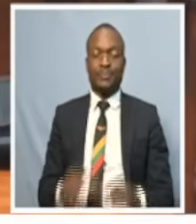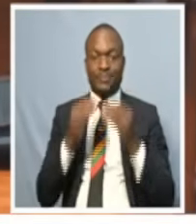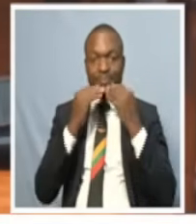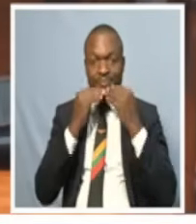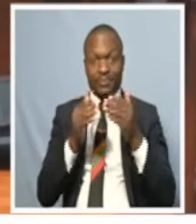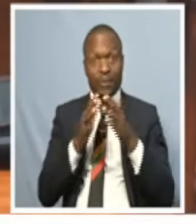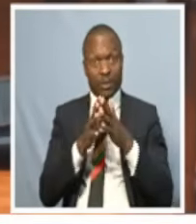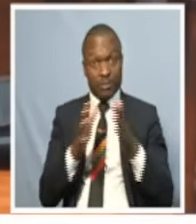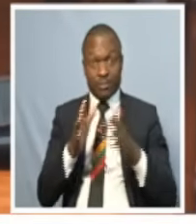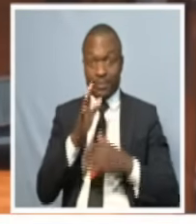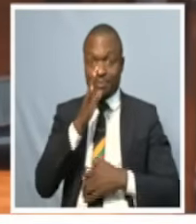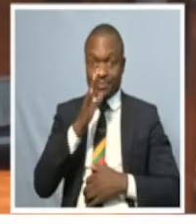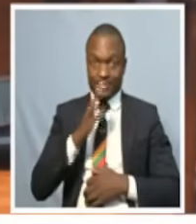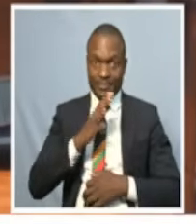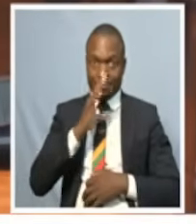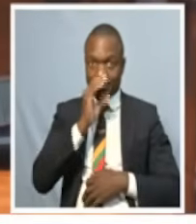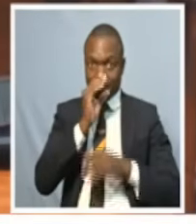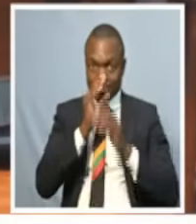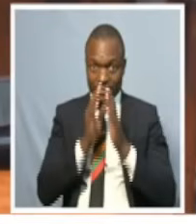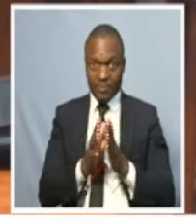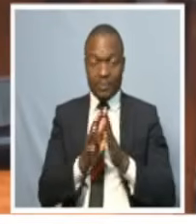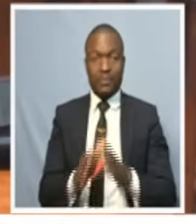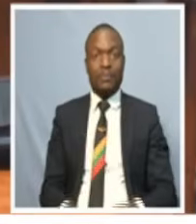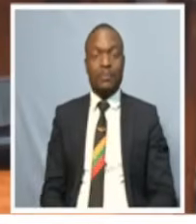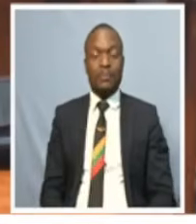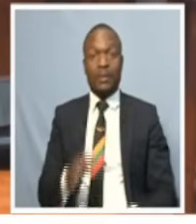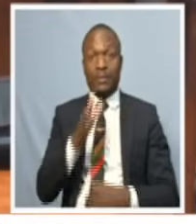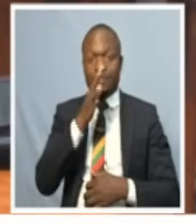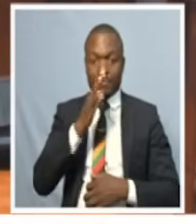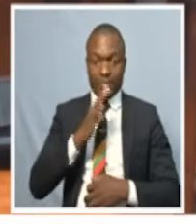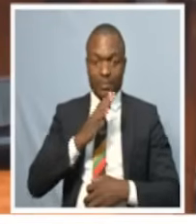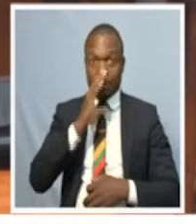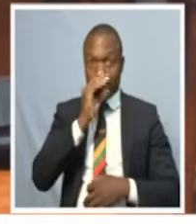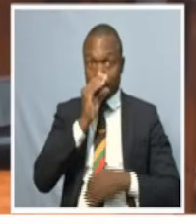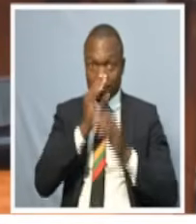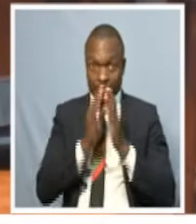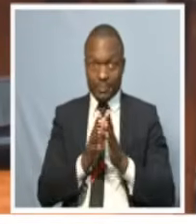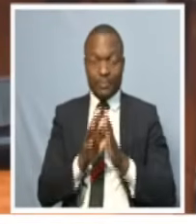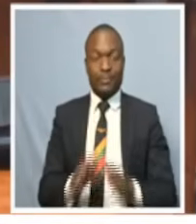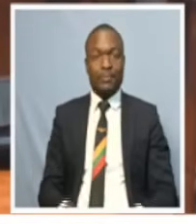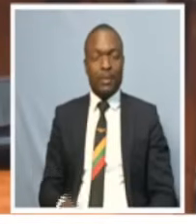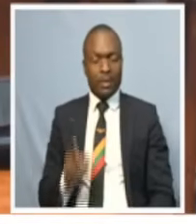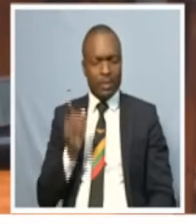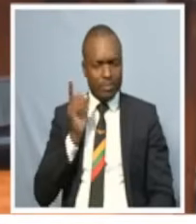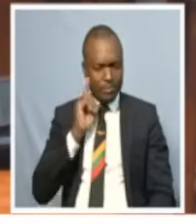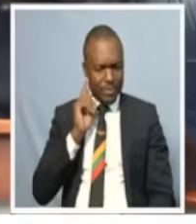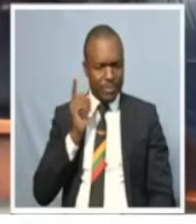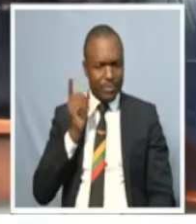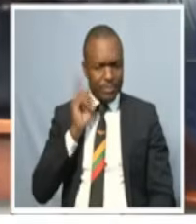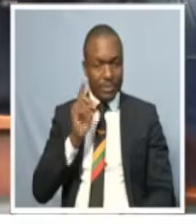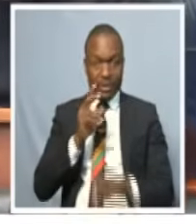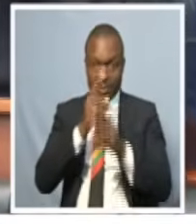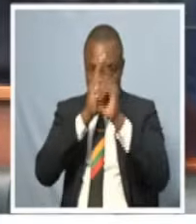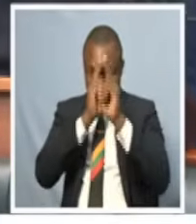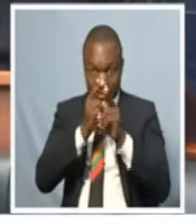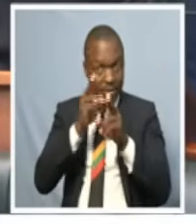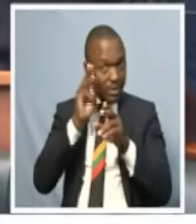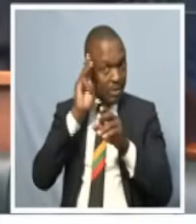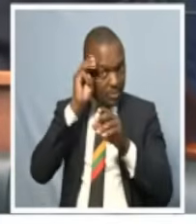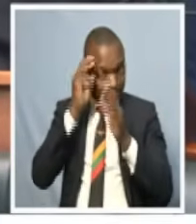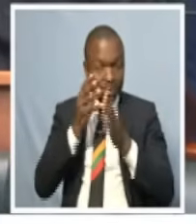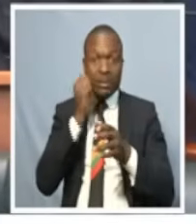Thank you so much, Madam Speaker. Madam Speaker, listening to the Honorable Minister of